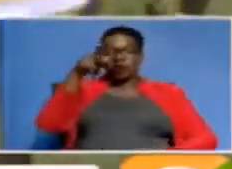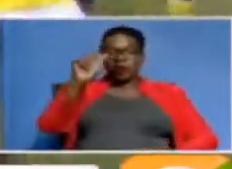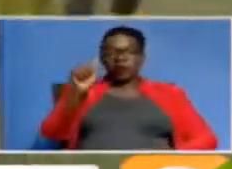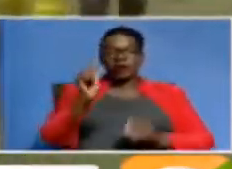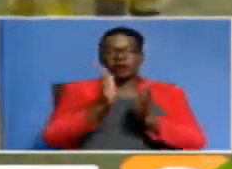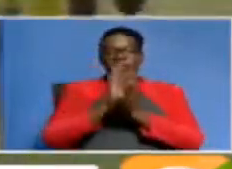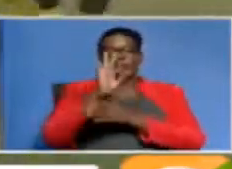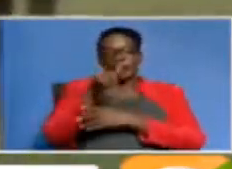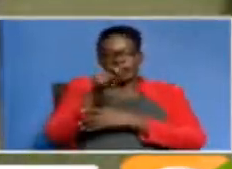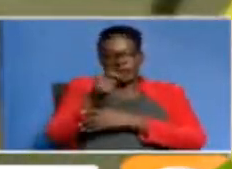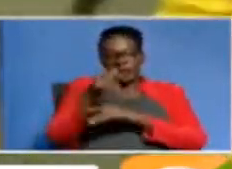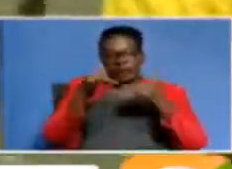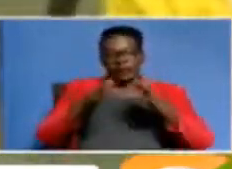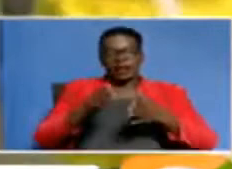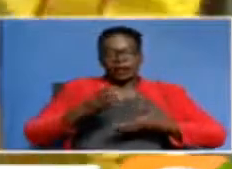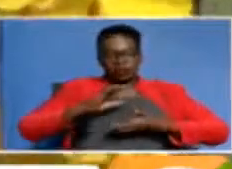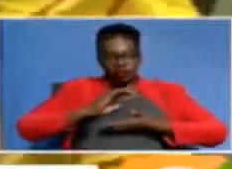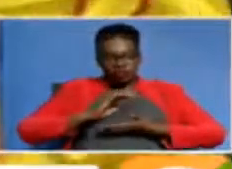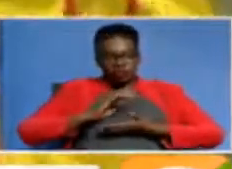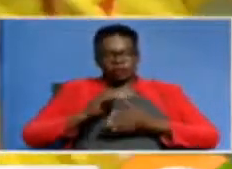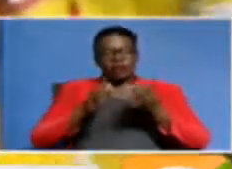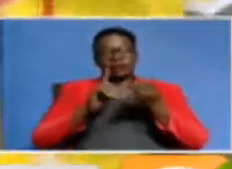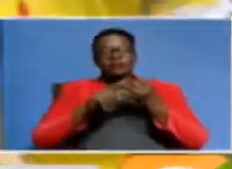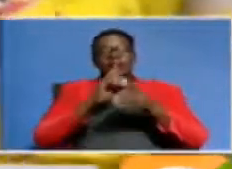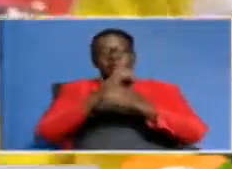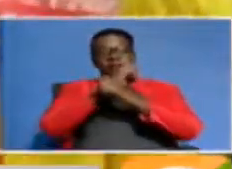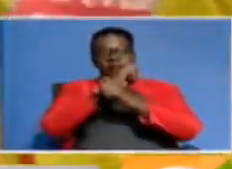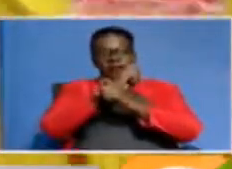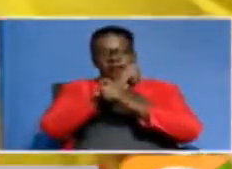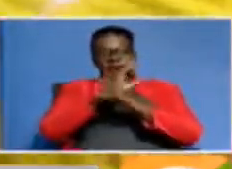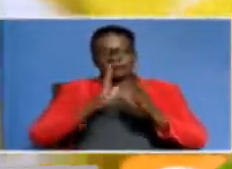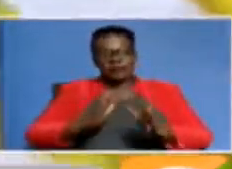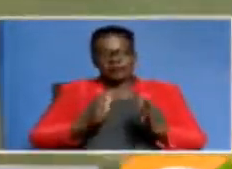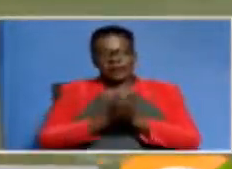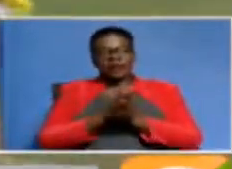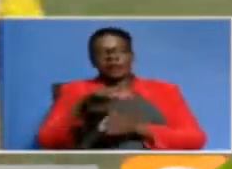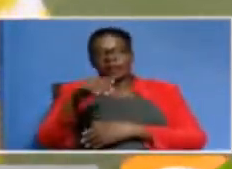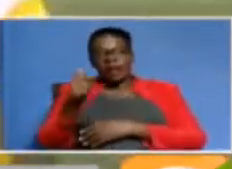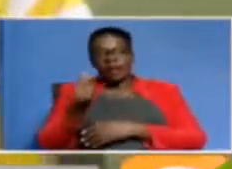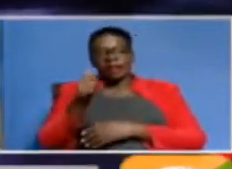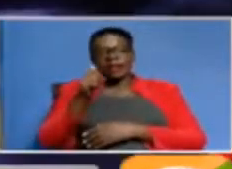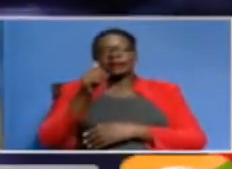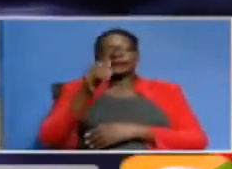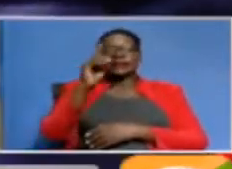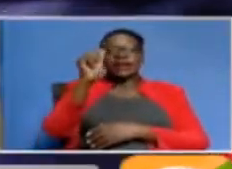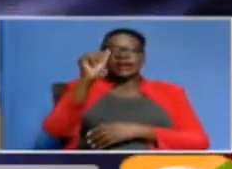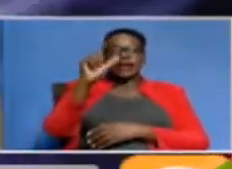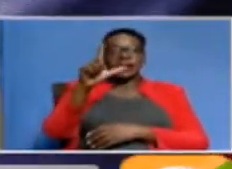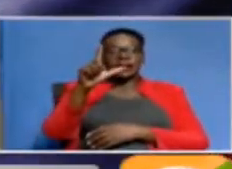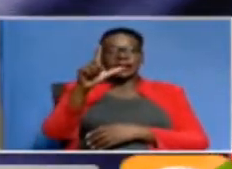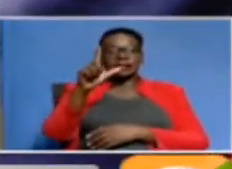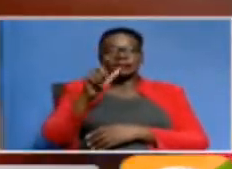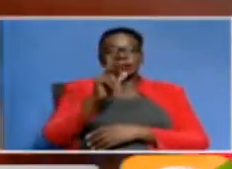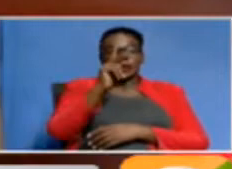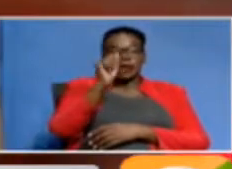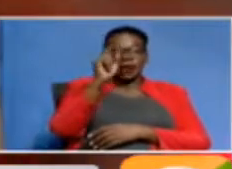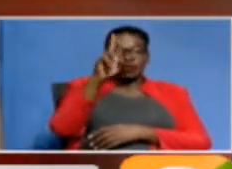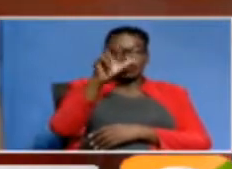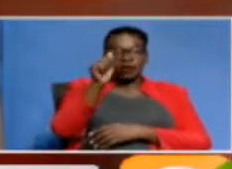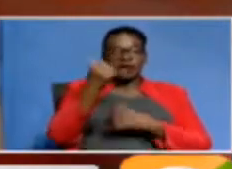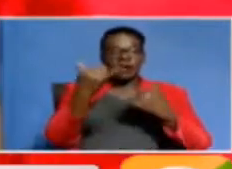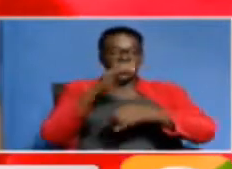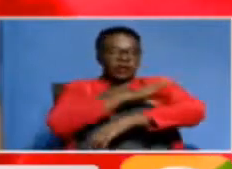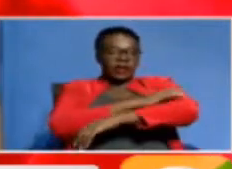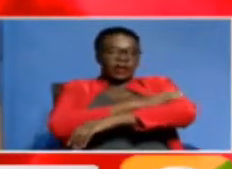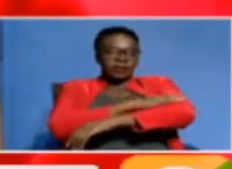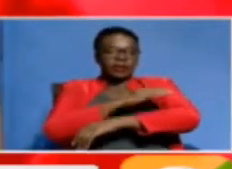key players, goalkeeper Peter Odhiambo, defender Robinson Kamura, and winger Daniel Mwaura. Kamura is now the captain of AFC